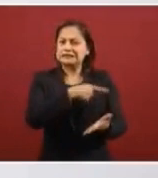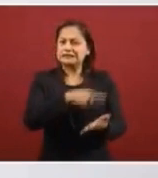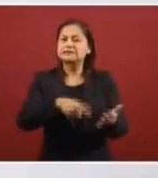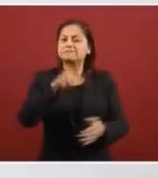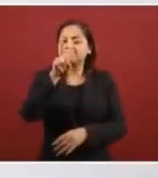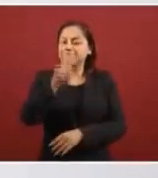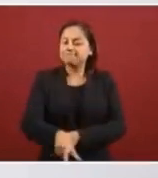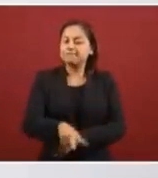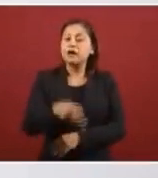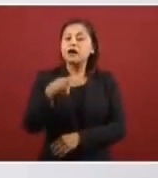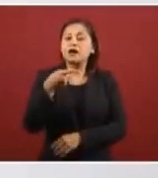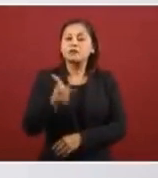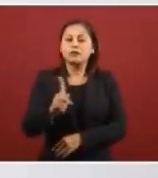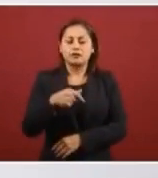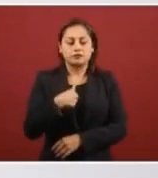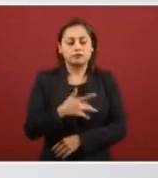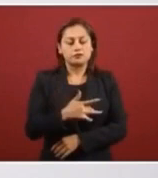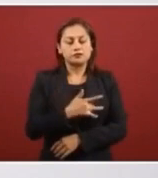I